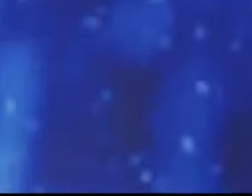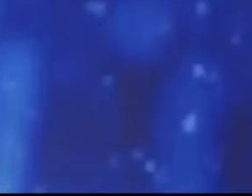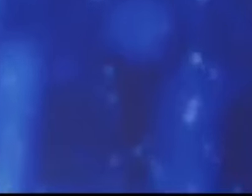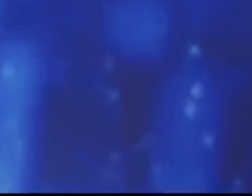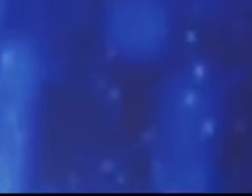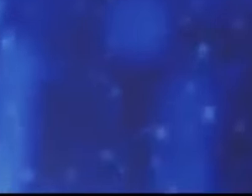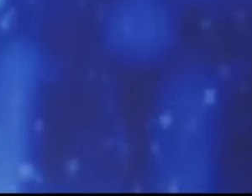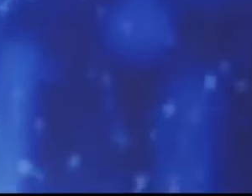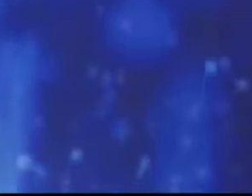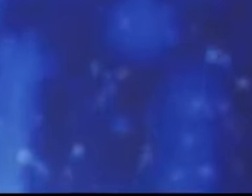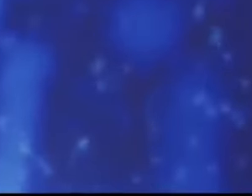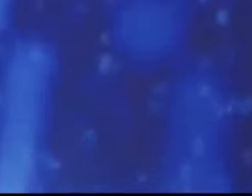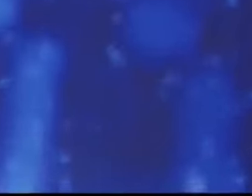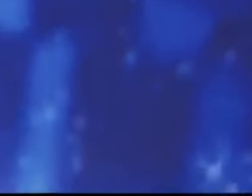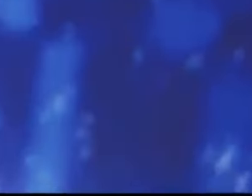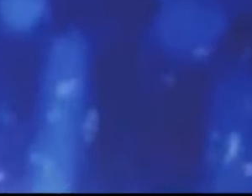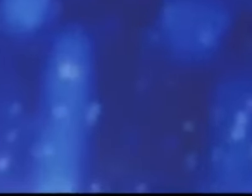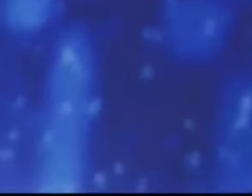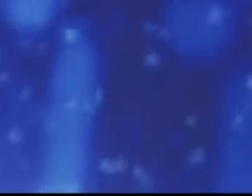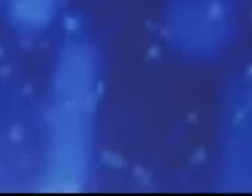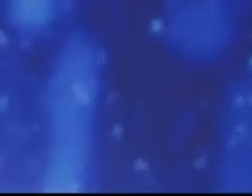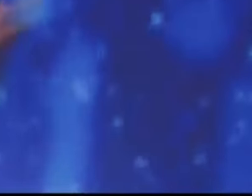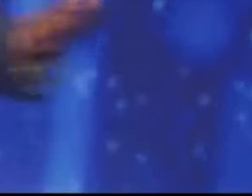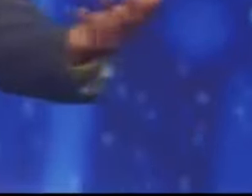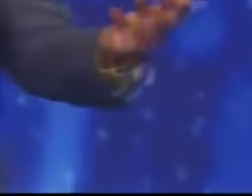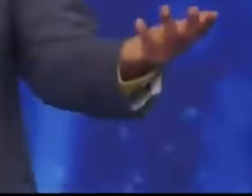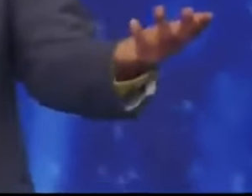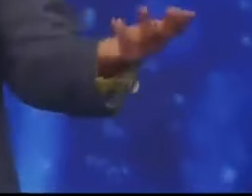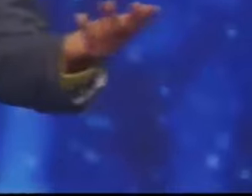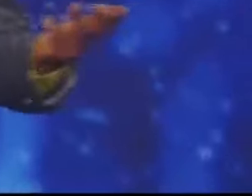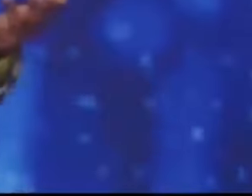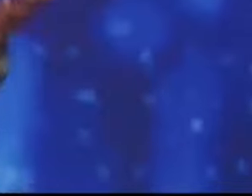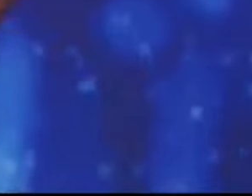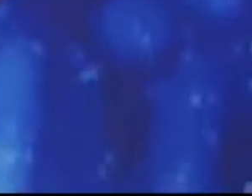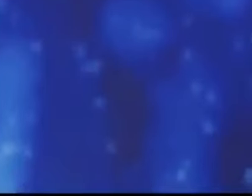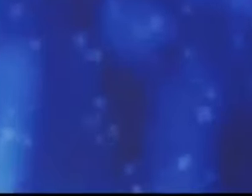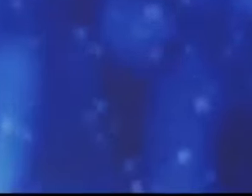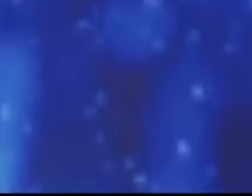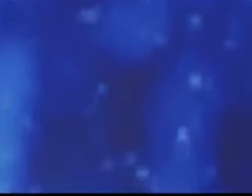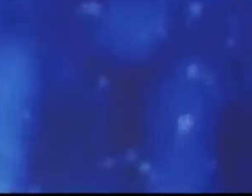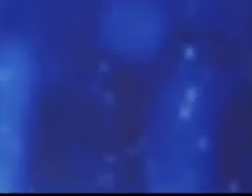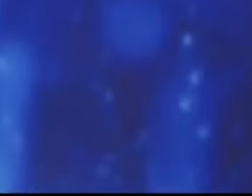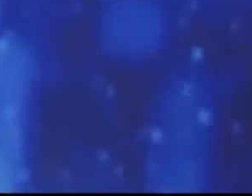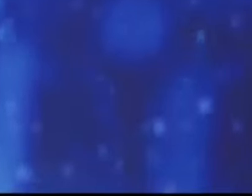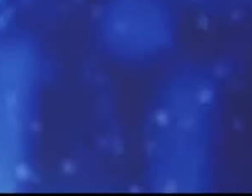the sound of the flute, and the harp, and the sackbut, and the